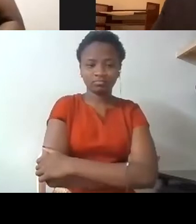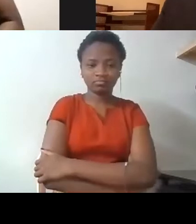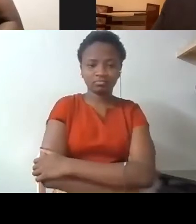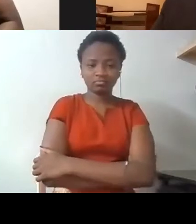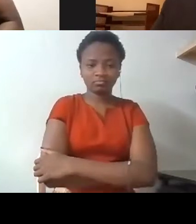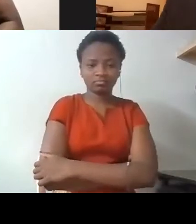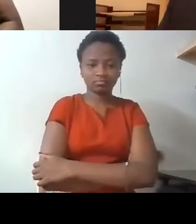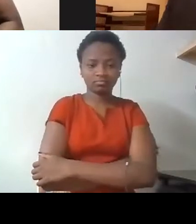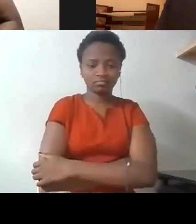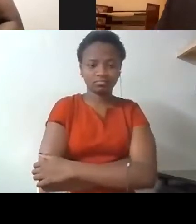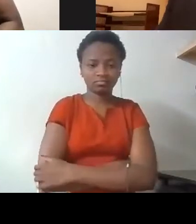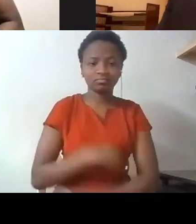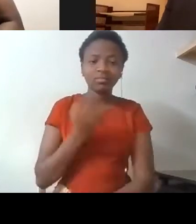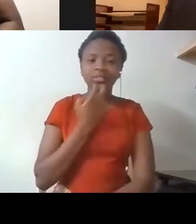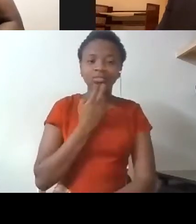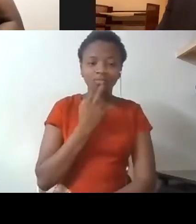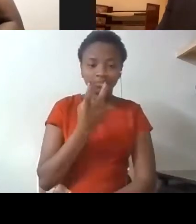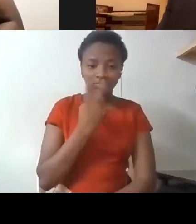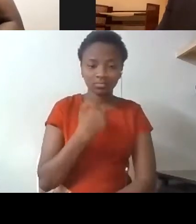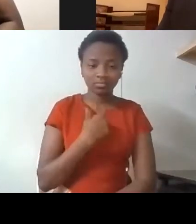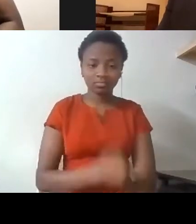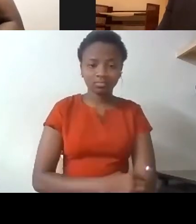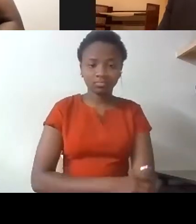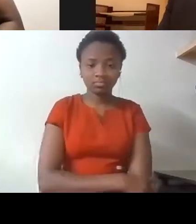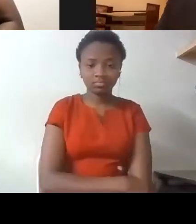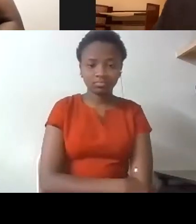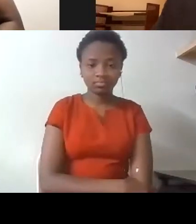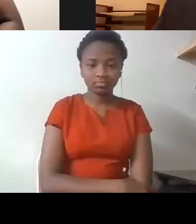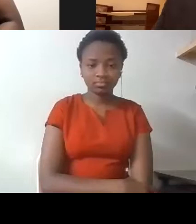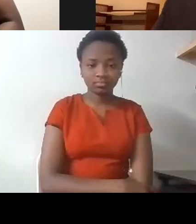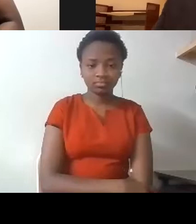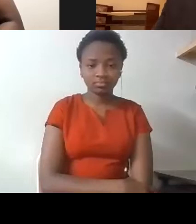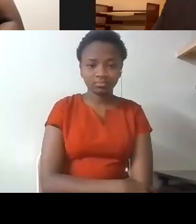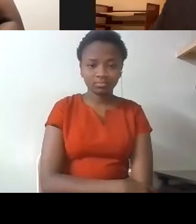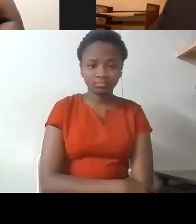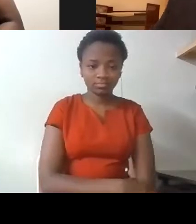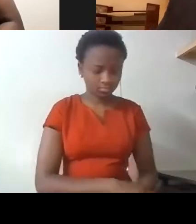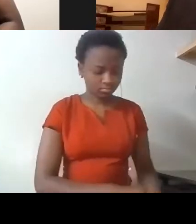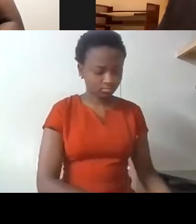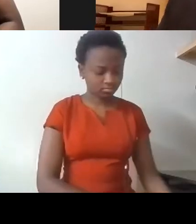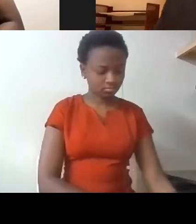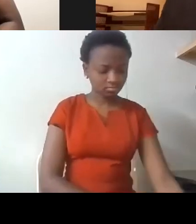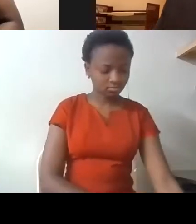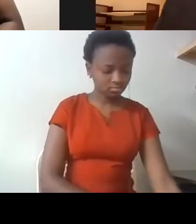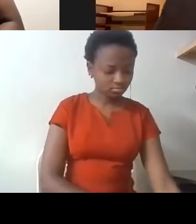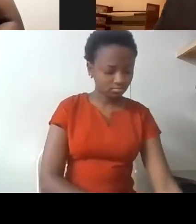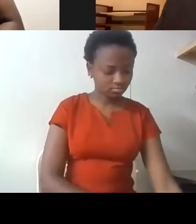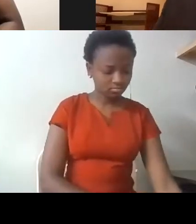Perdón. So my apologies again, we are just experiencing some difficulties with the interpretation. I